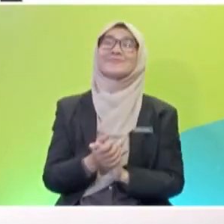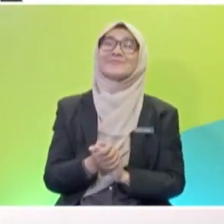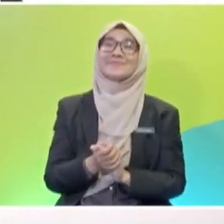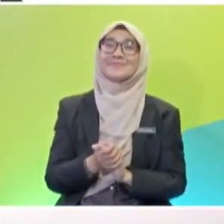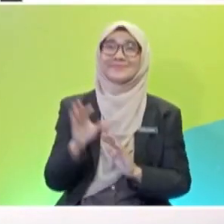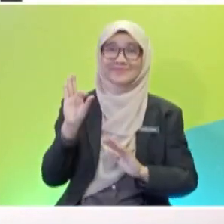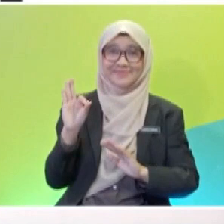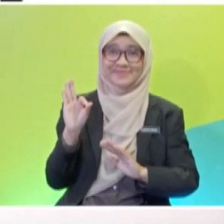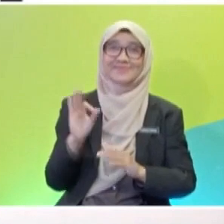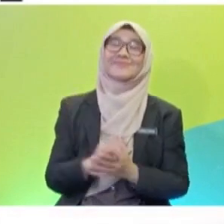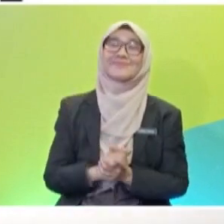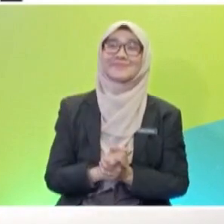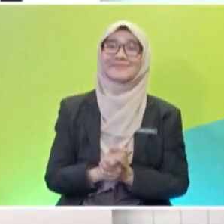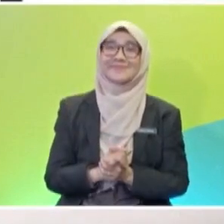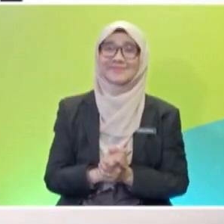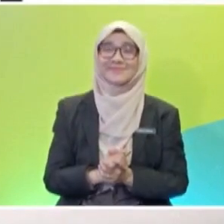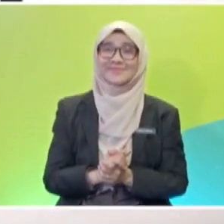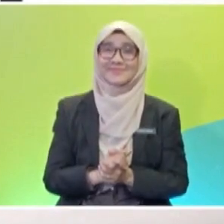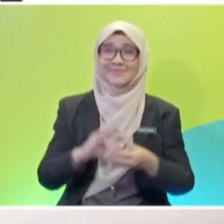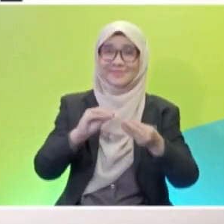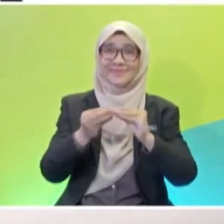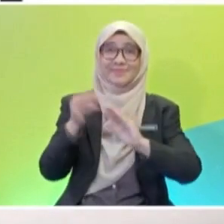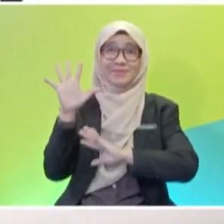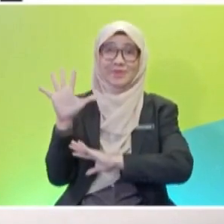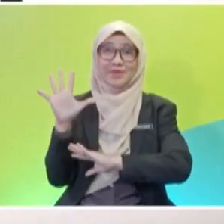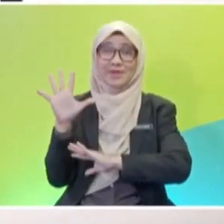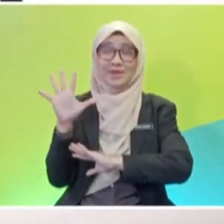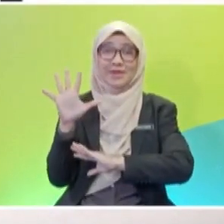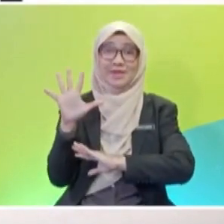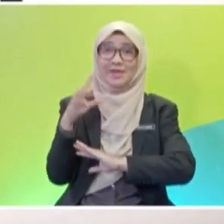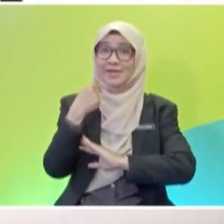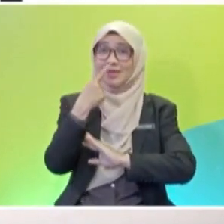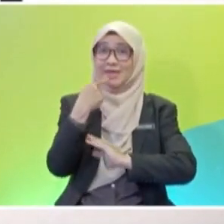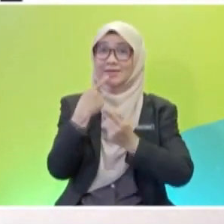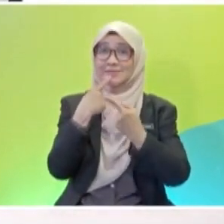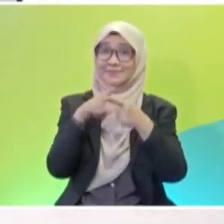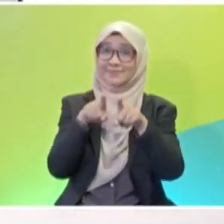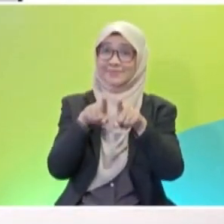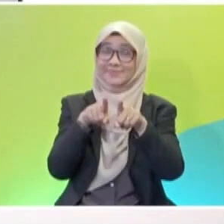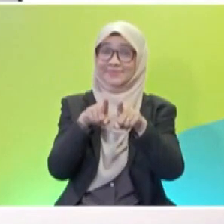She just needs to be sure of herself. Of Okay. course. Number 5. Anyone for number 5?